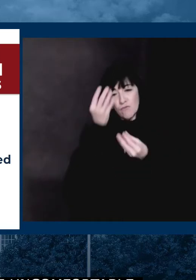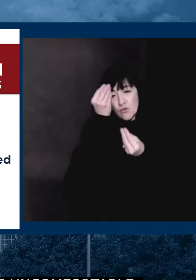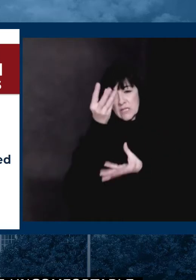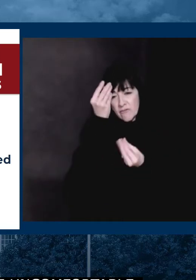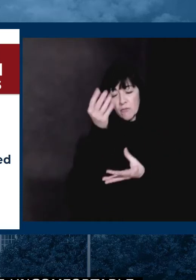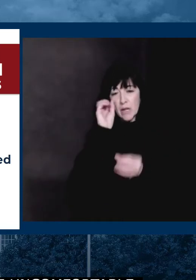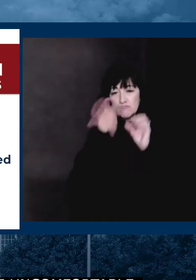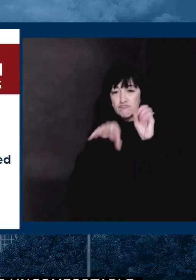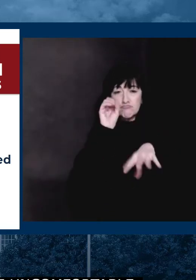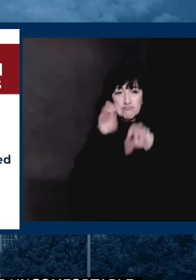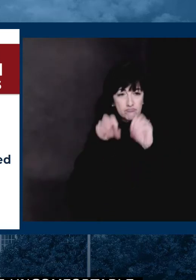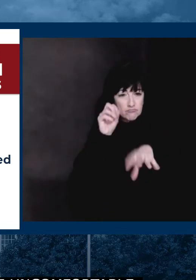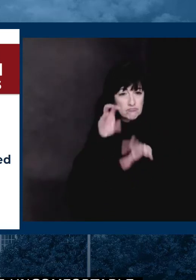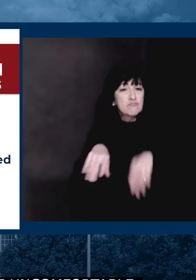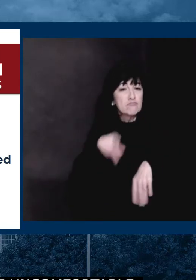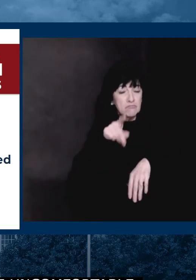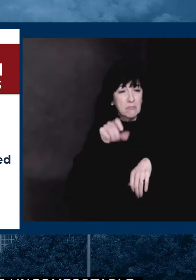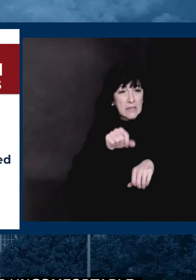other resources that needed.